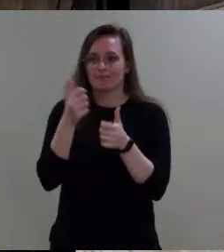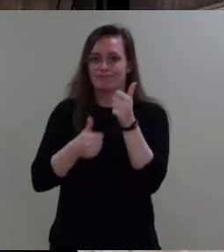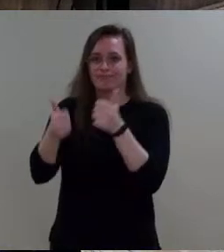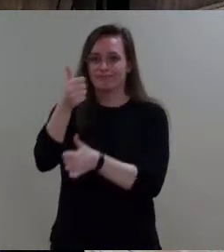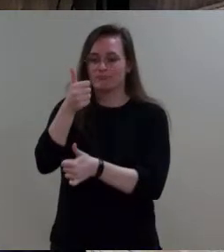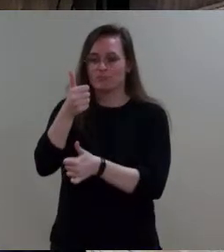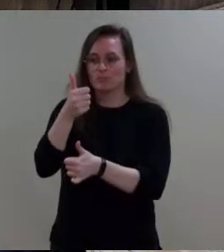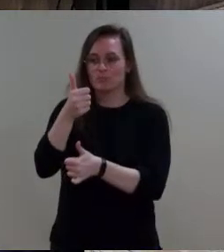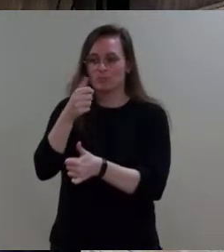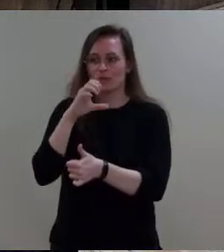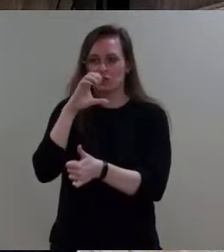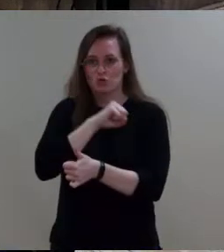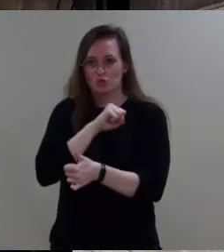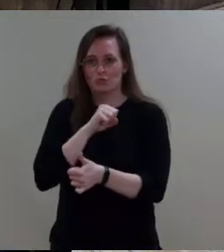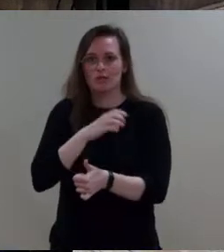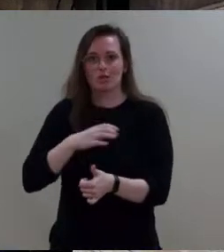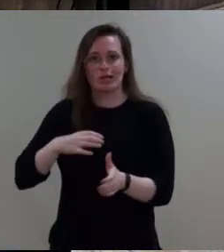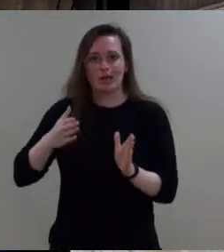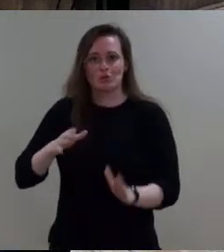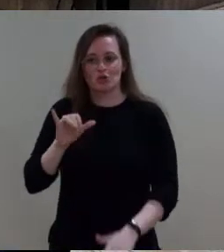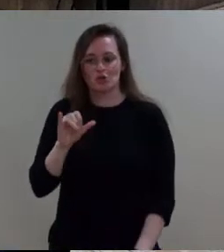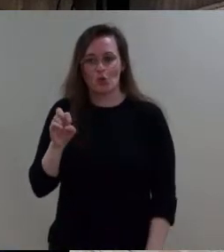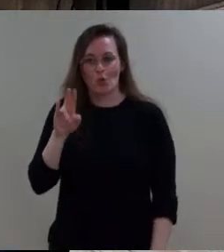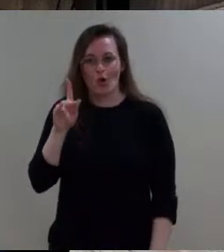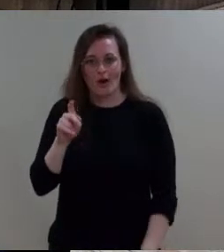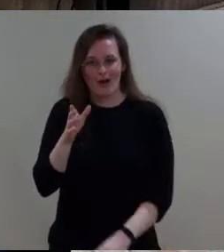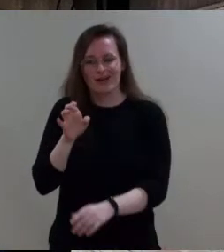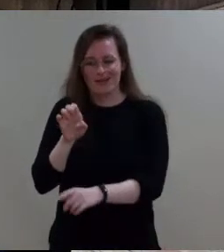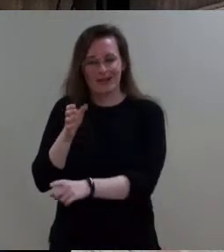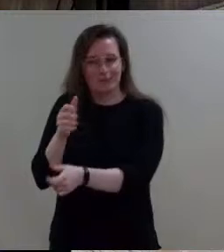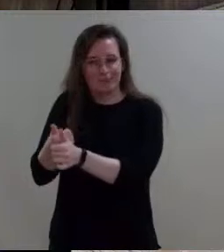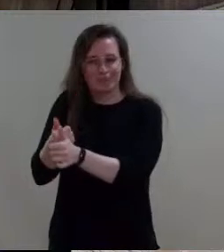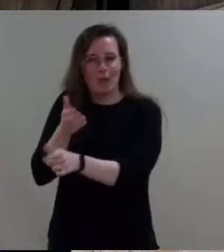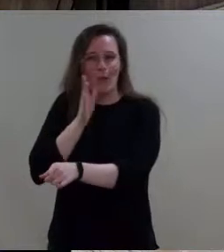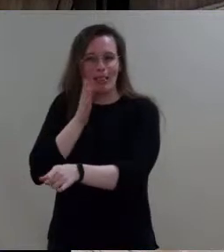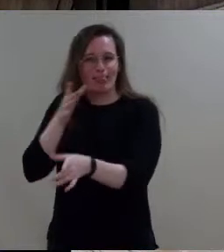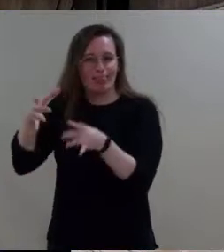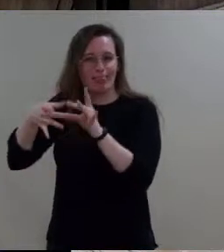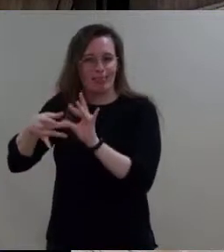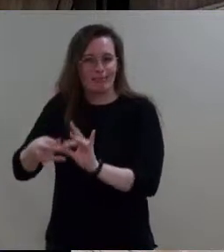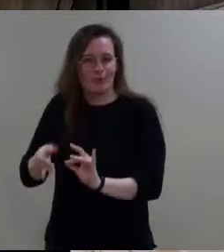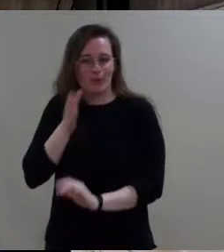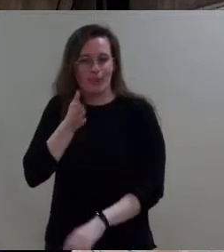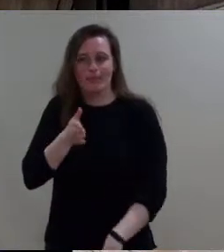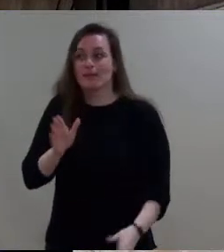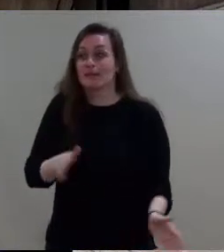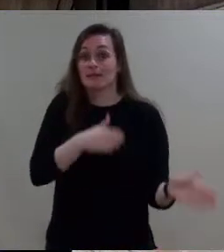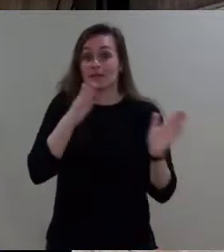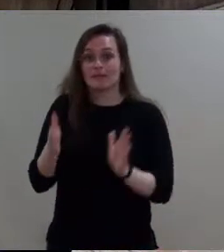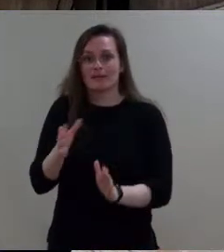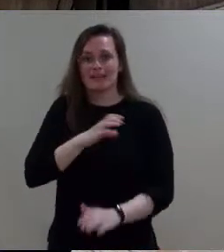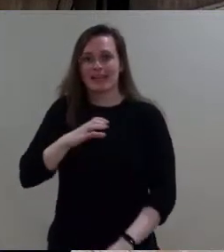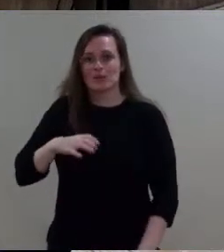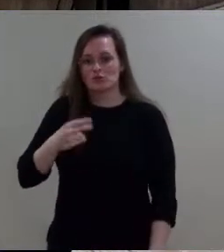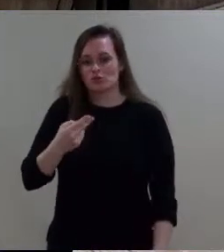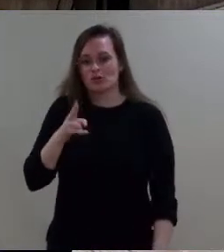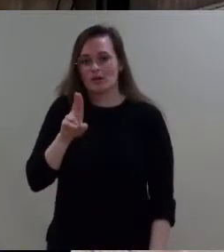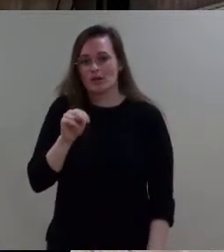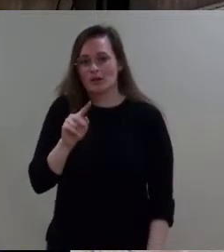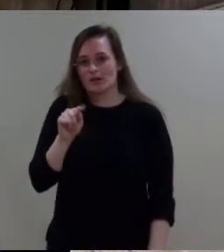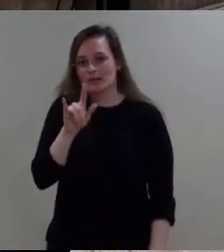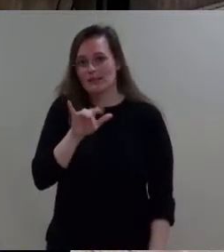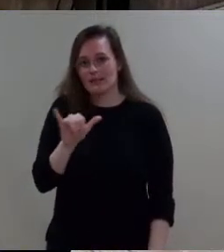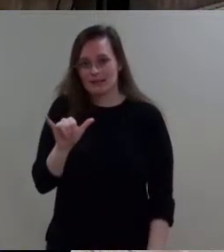York is going to give a fulsome report. Excellent, thank you. Councillor Huntley? Thank you.